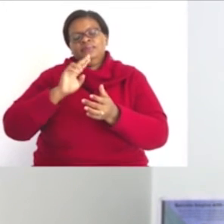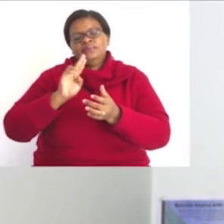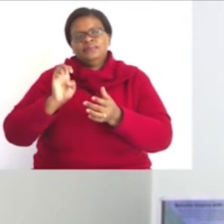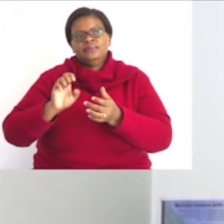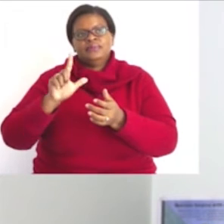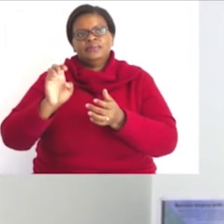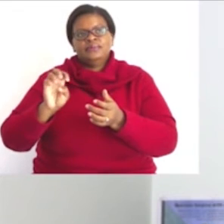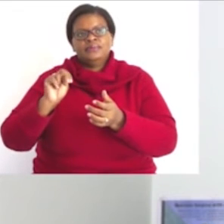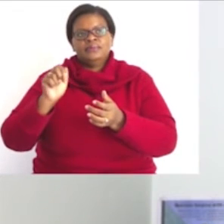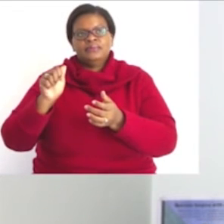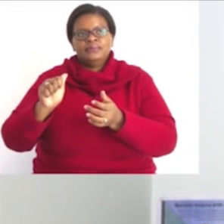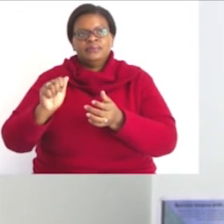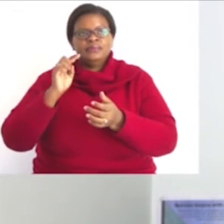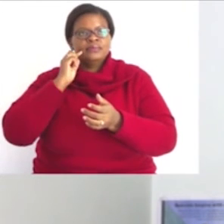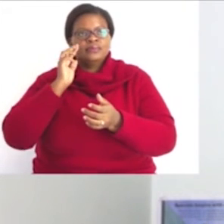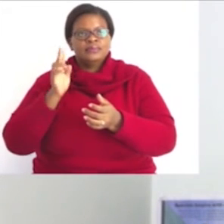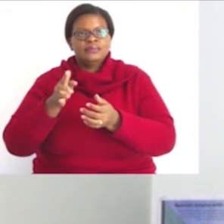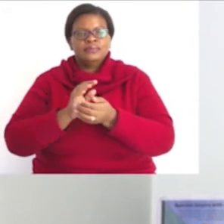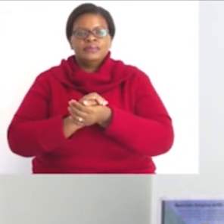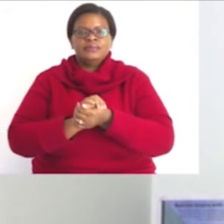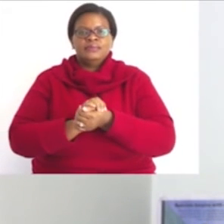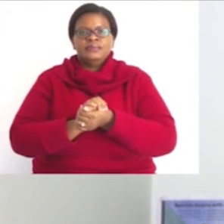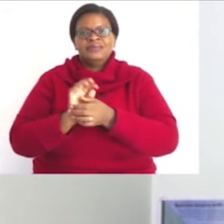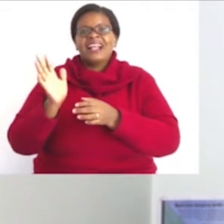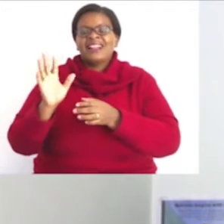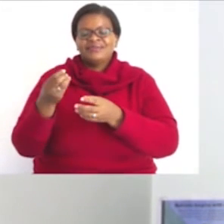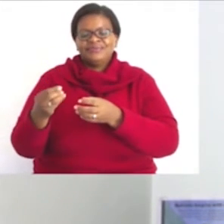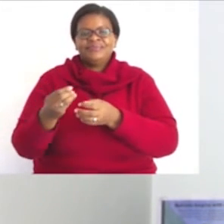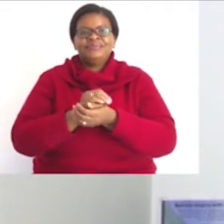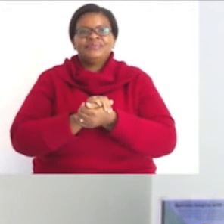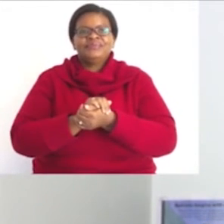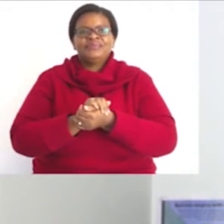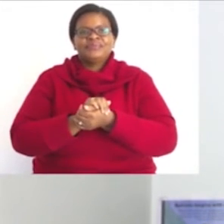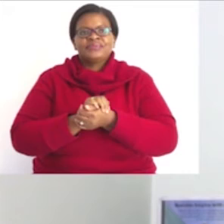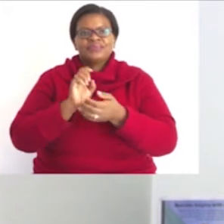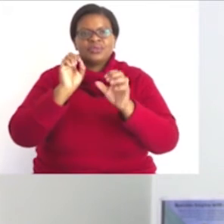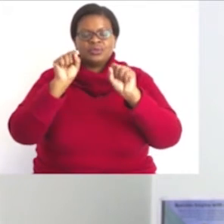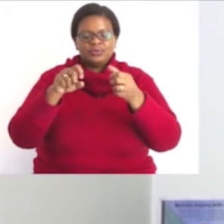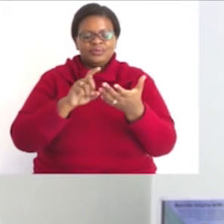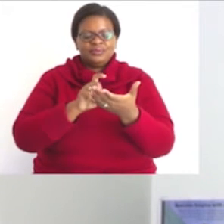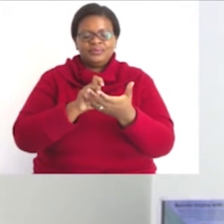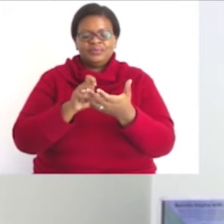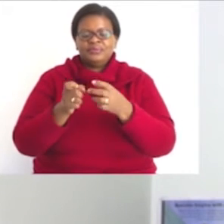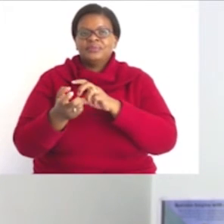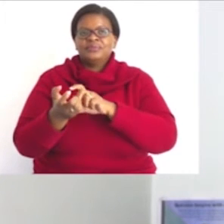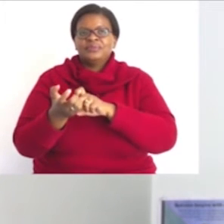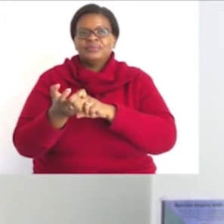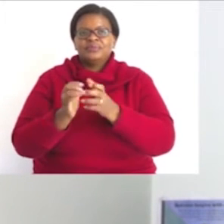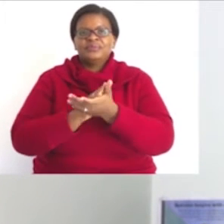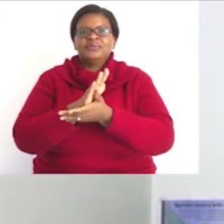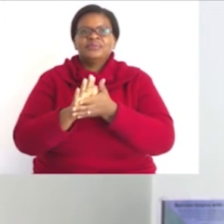I'm with Chanel in the studio. Chanel, let's quickly take our sanitize, and we sanitize our